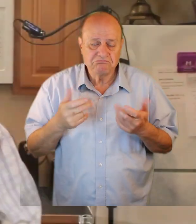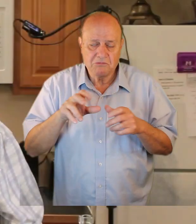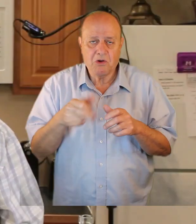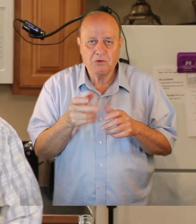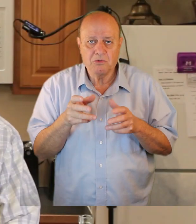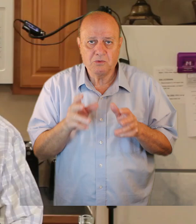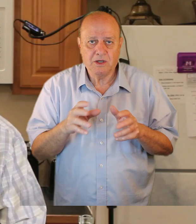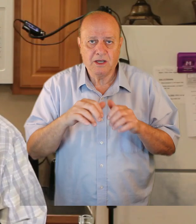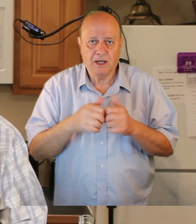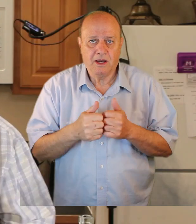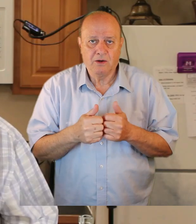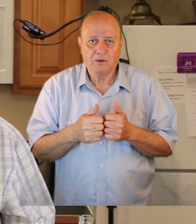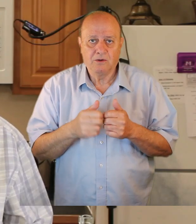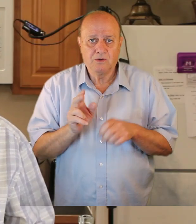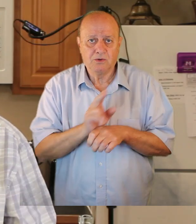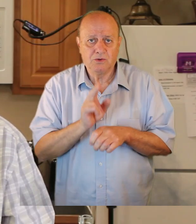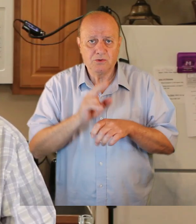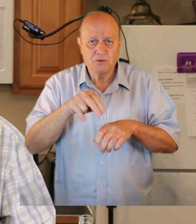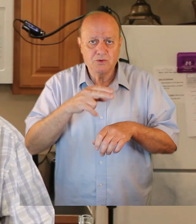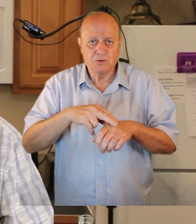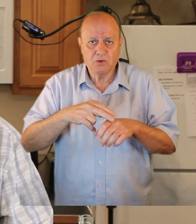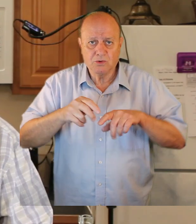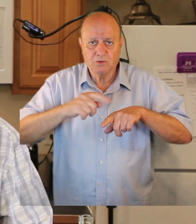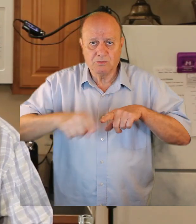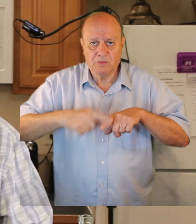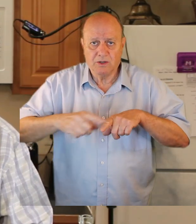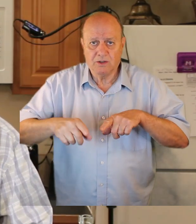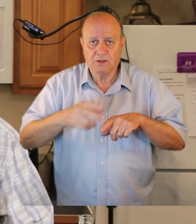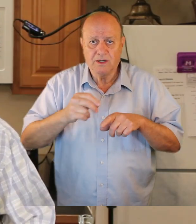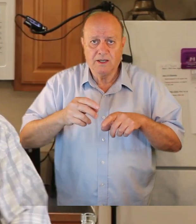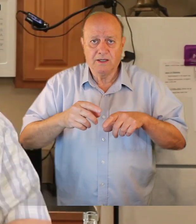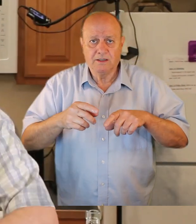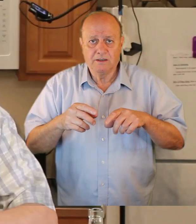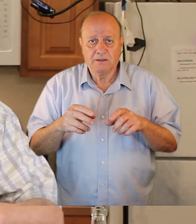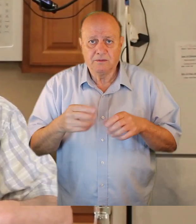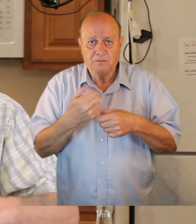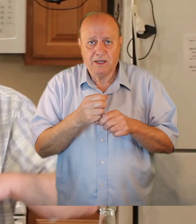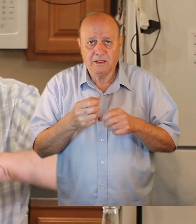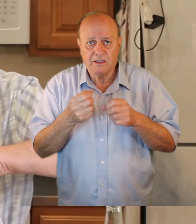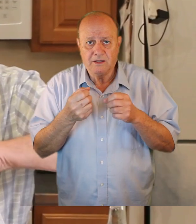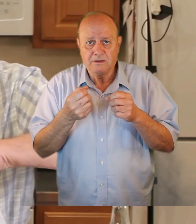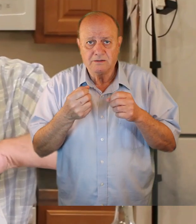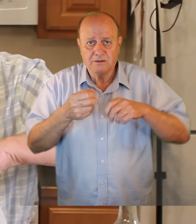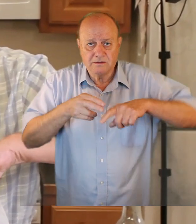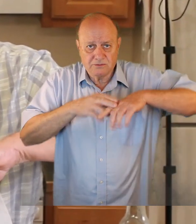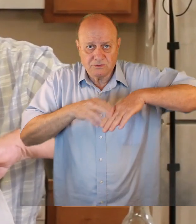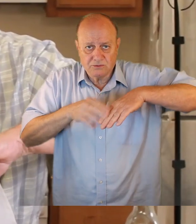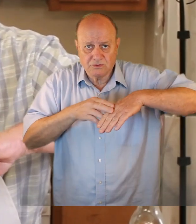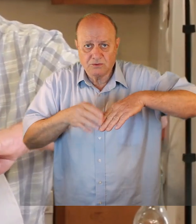it, there's another way, just by using a vegetable parer and taking it and